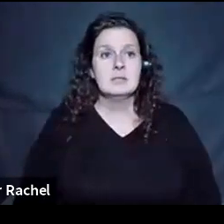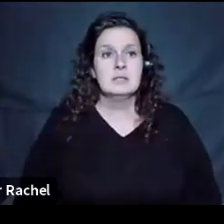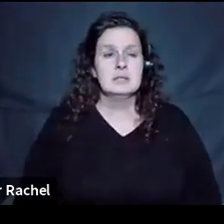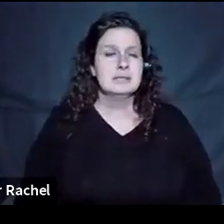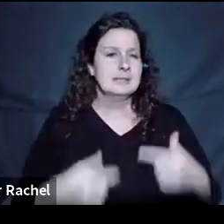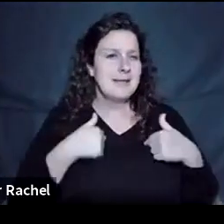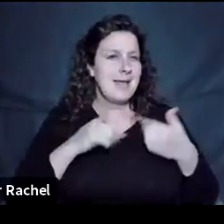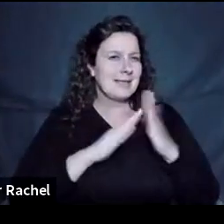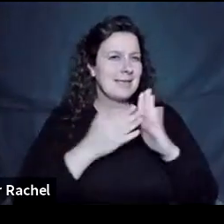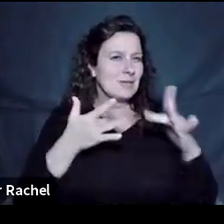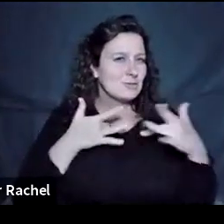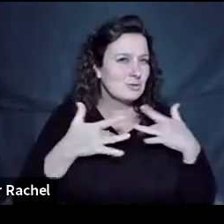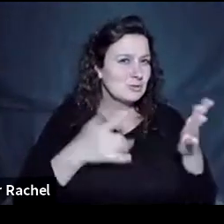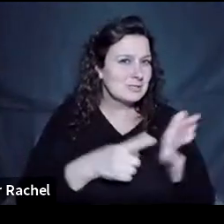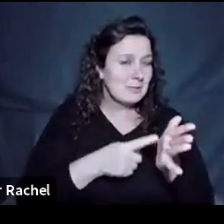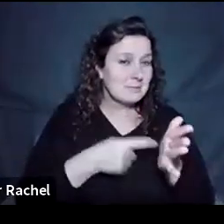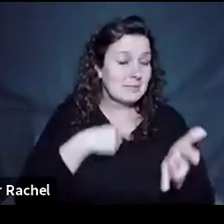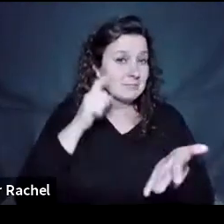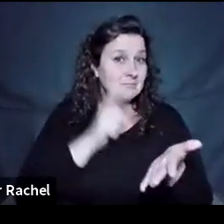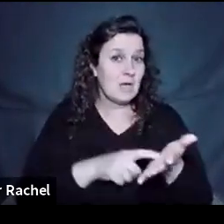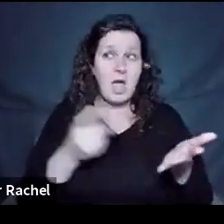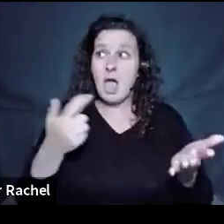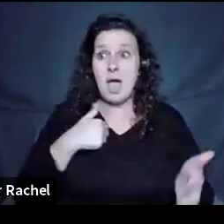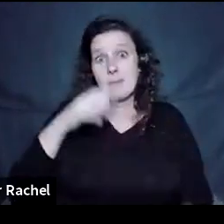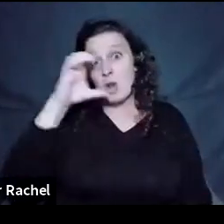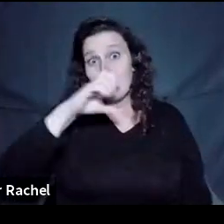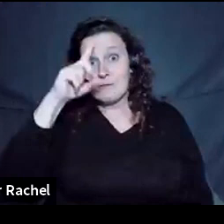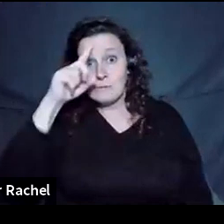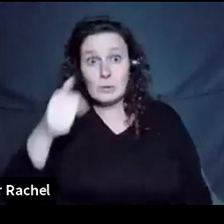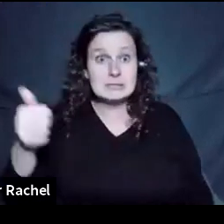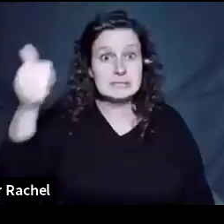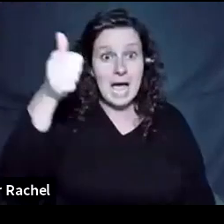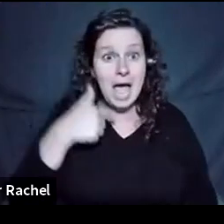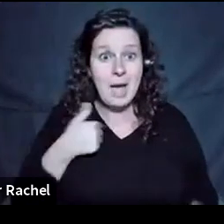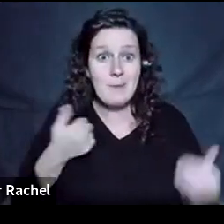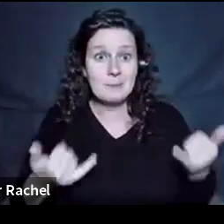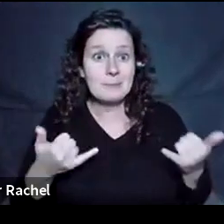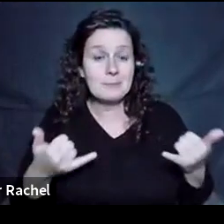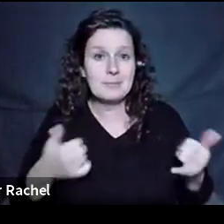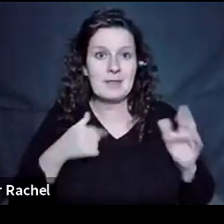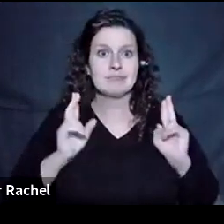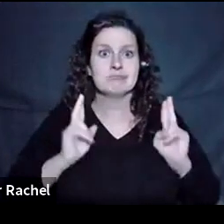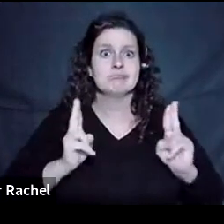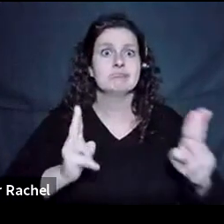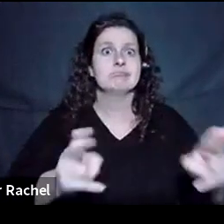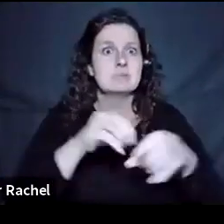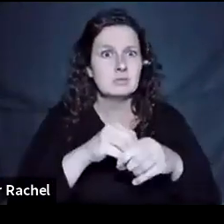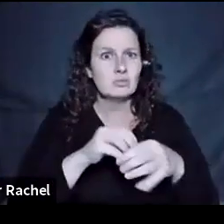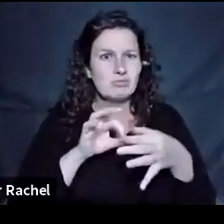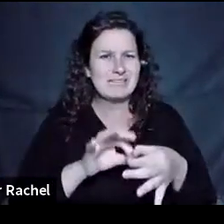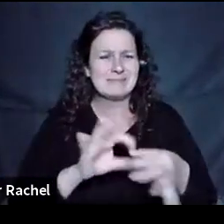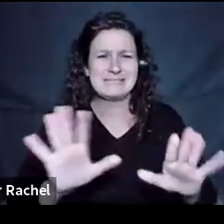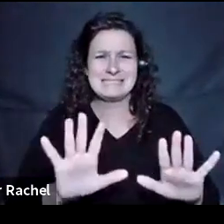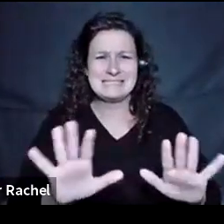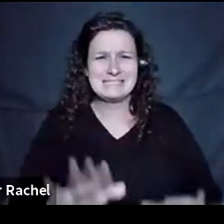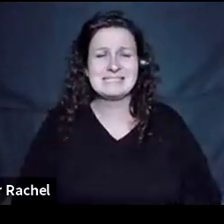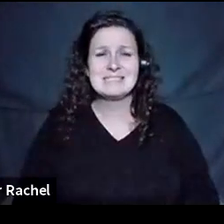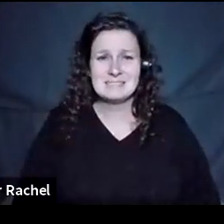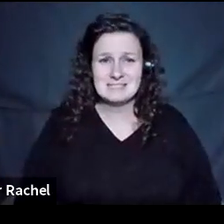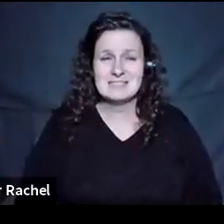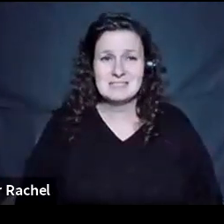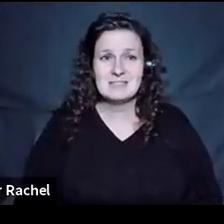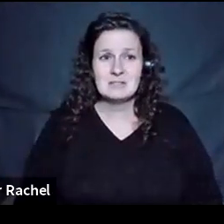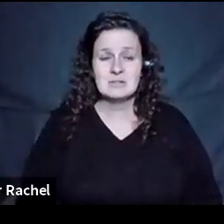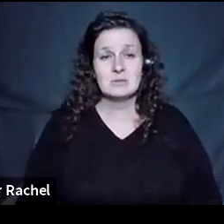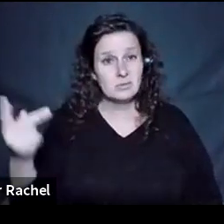concerned sometimes when I see people that are, oh, you know, I'm looking for a dominant, and you know, they rush into these relationships. We've been